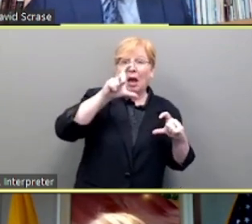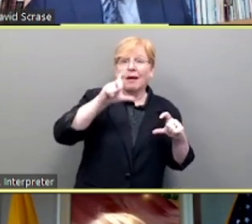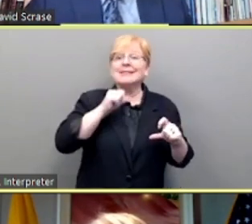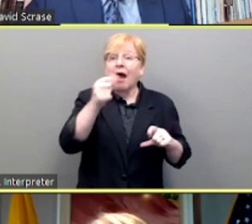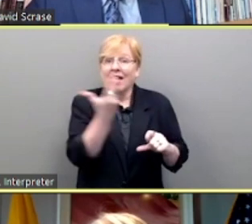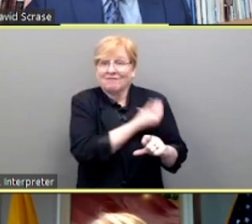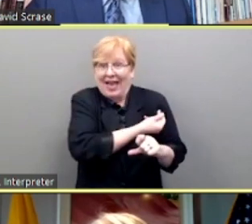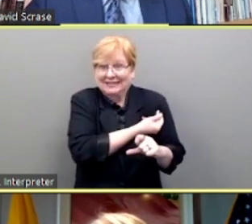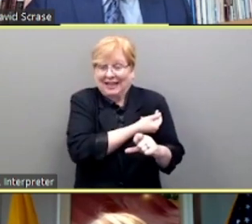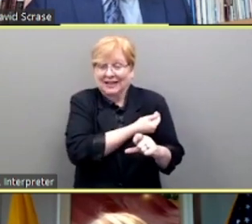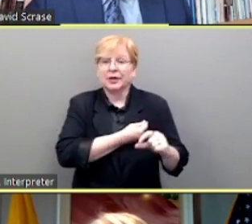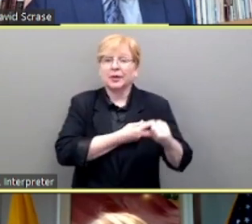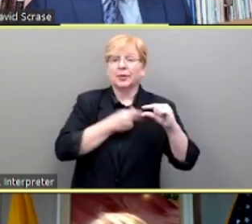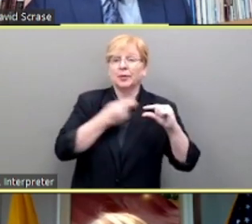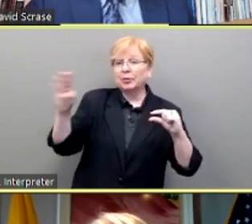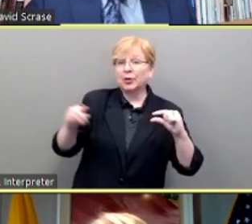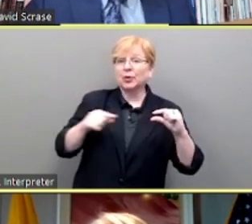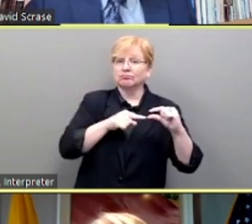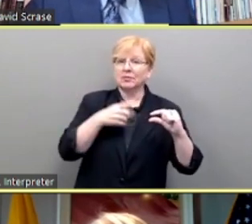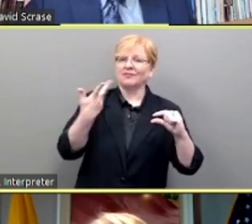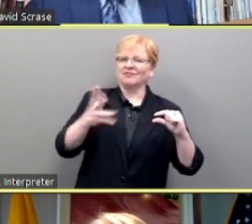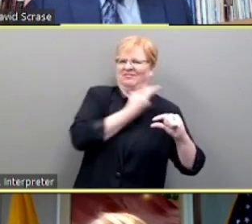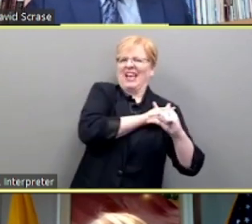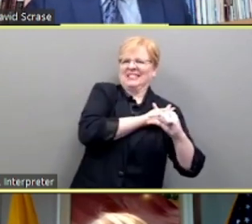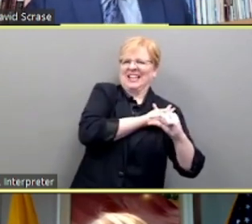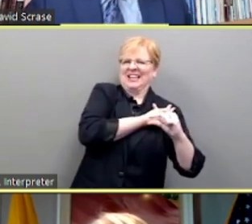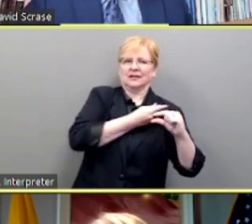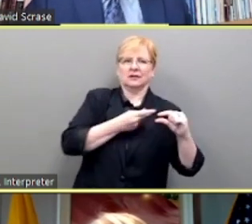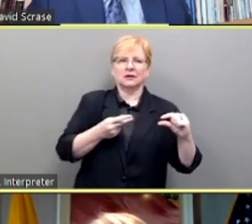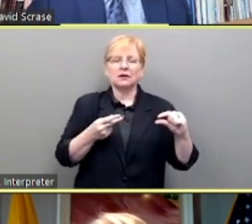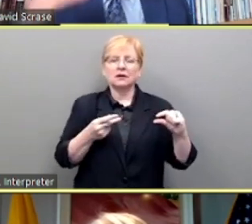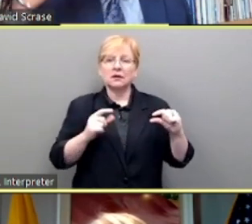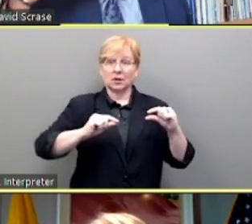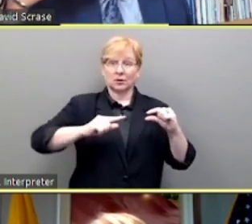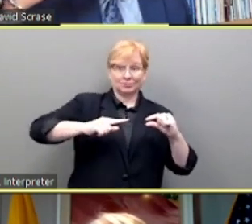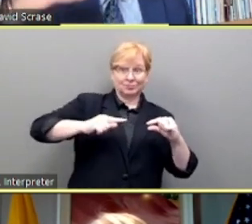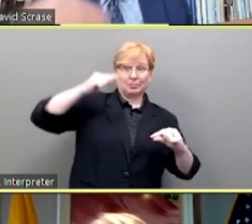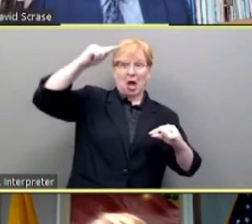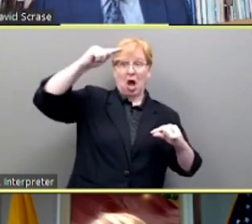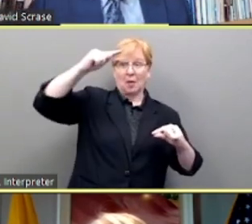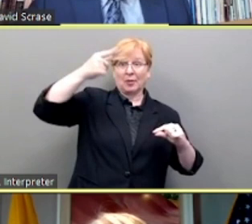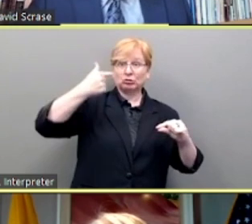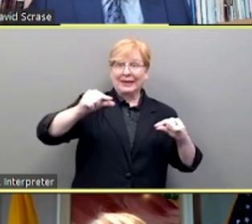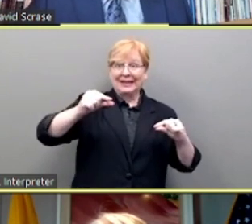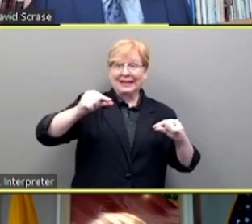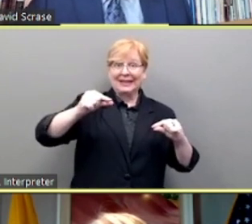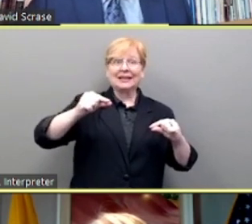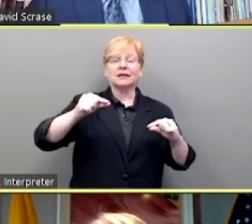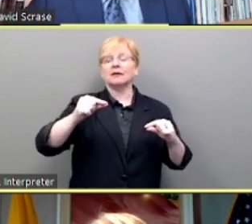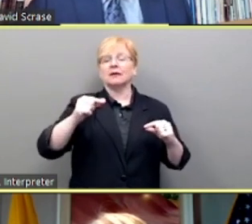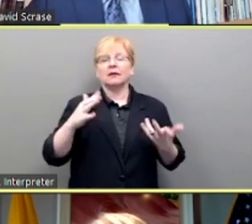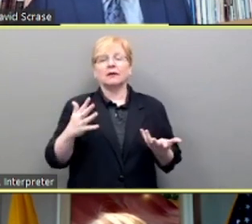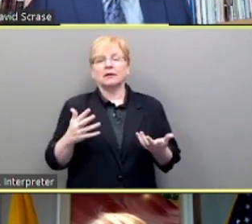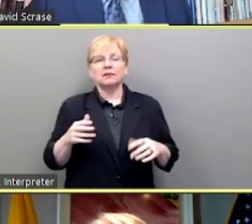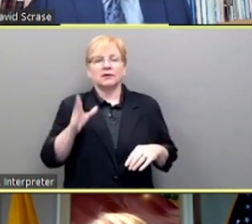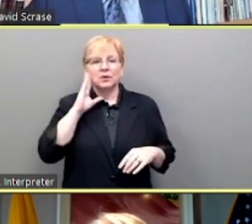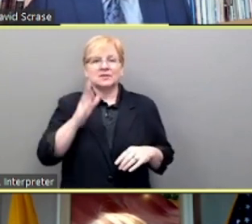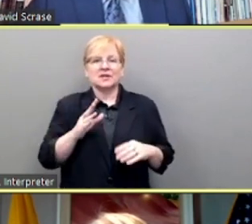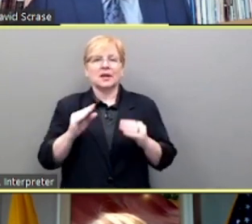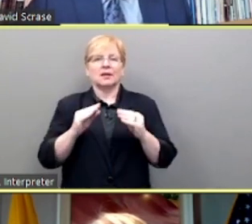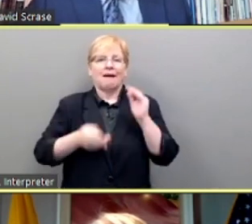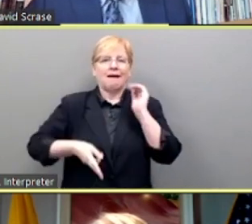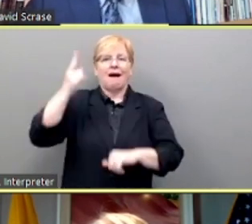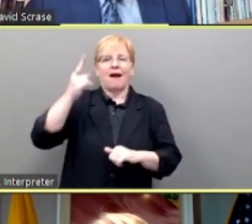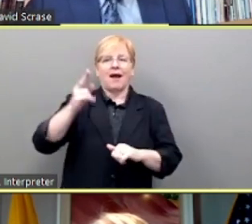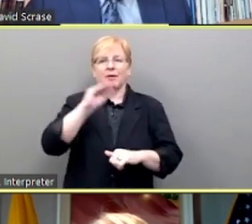on the left, you're still 8 times more likely to have COVID cultured out of your nose and